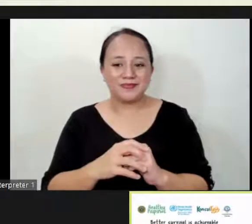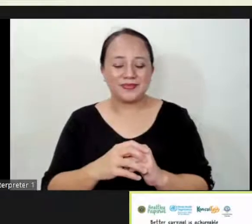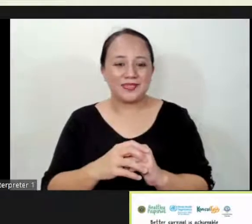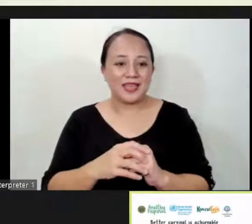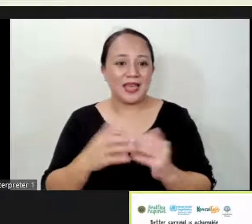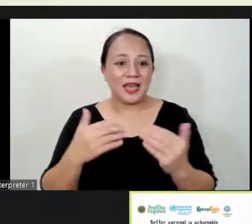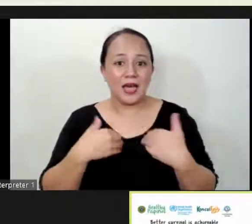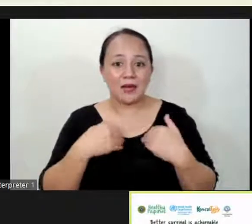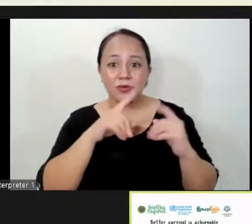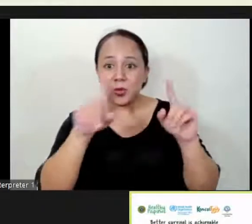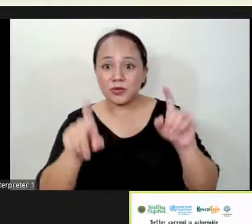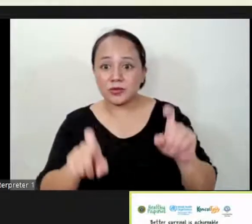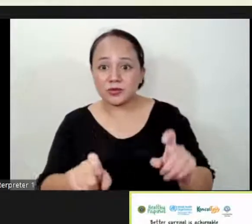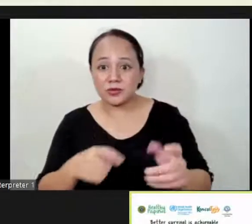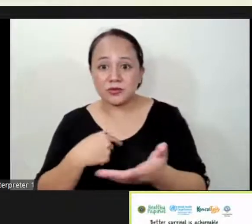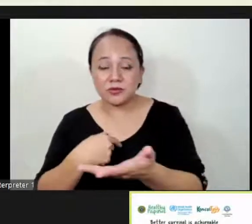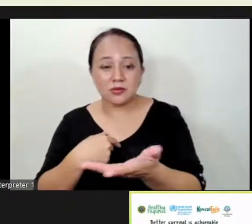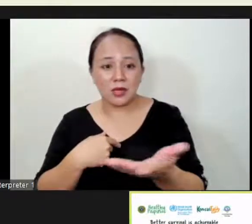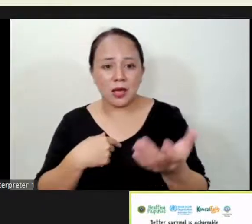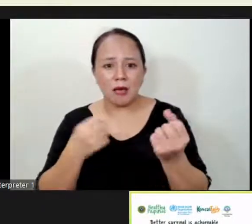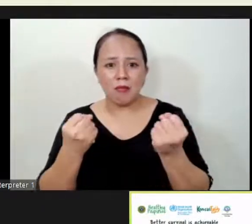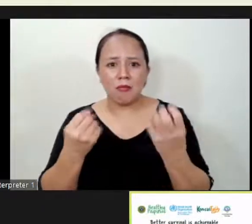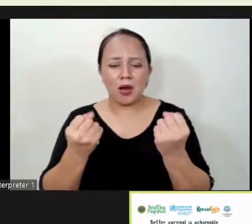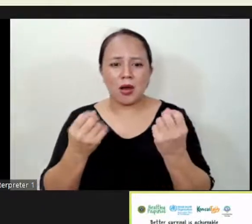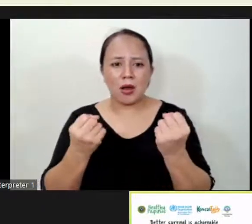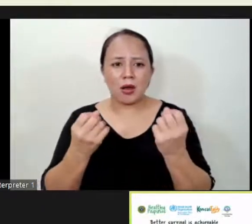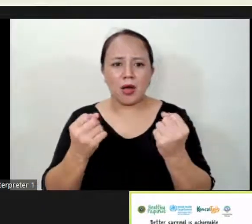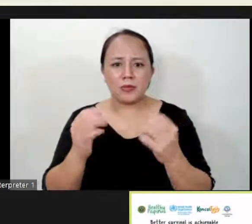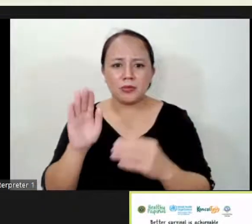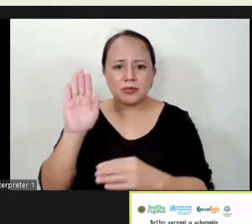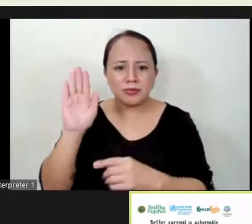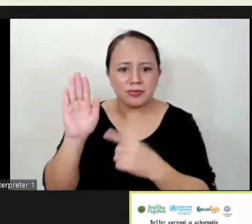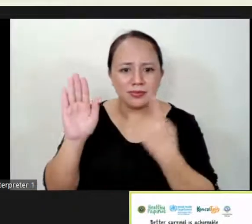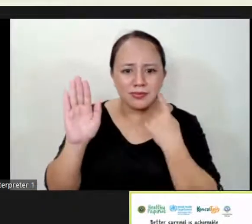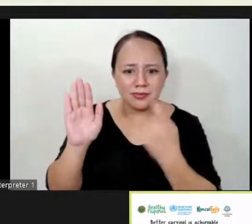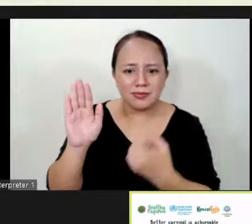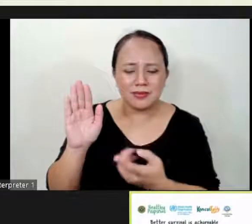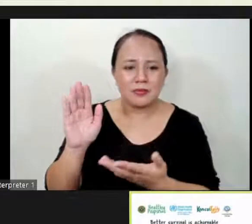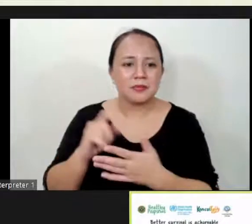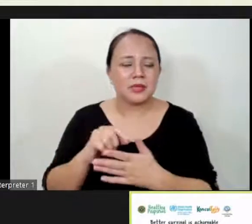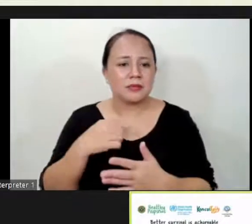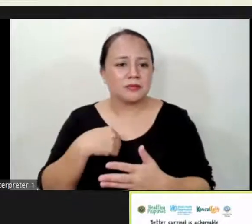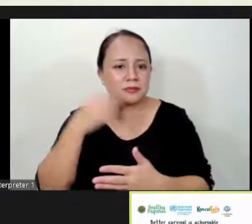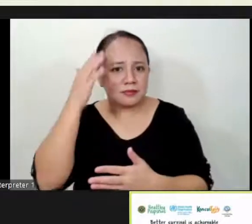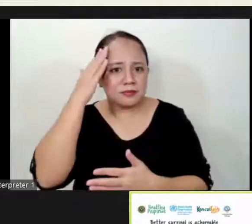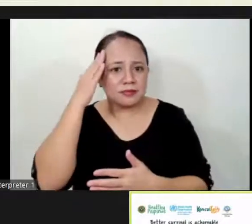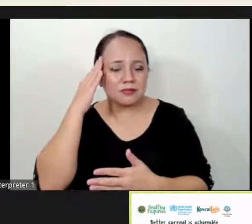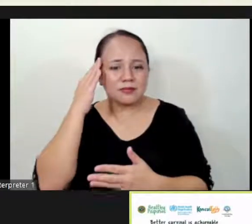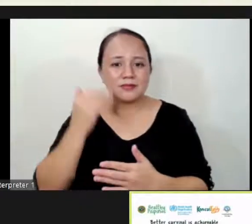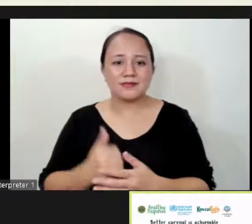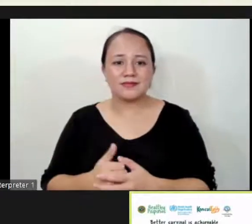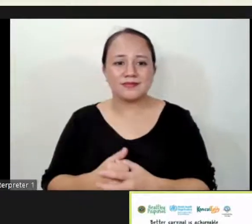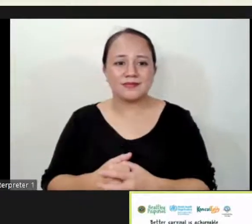entertain questions, and there have been a lot of raised hands so far. But may I please start